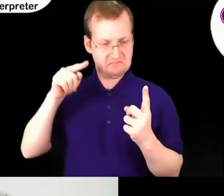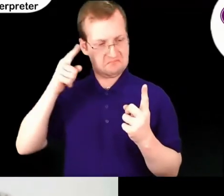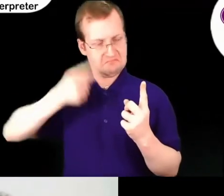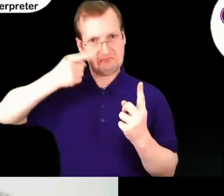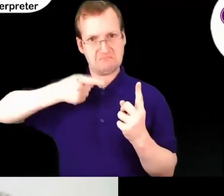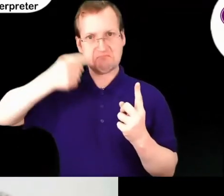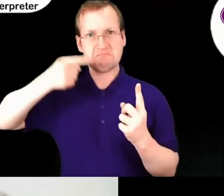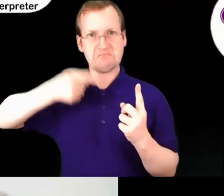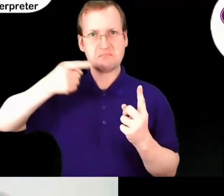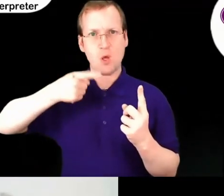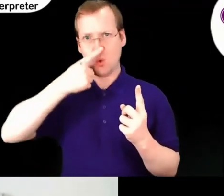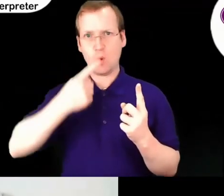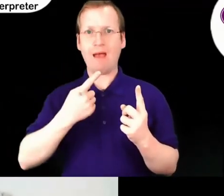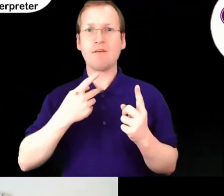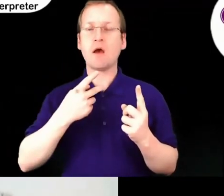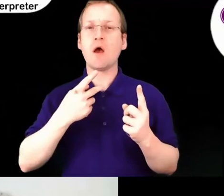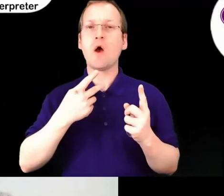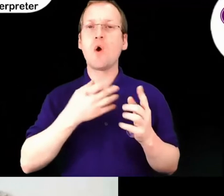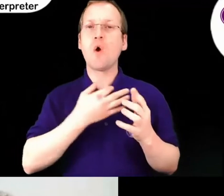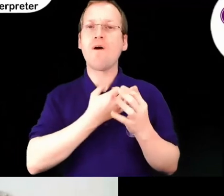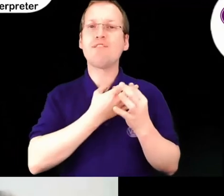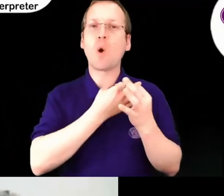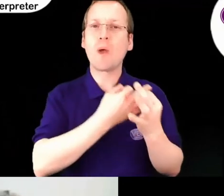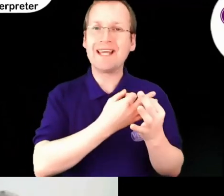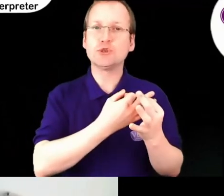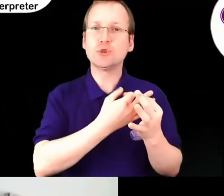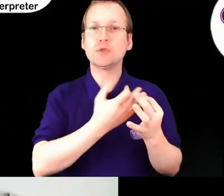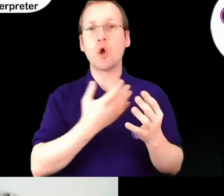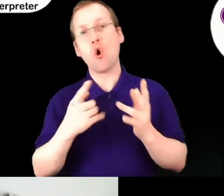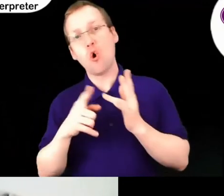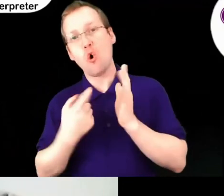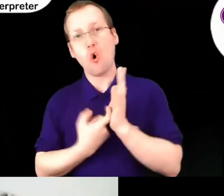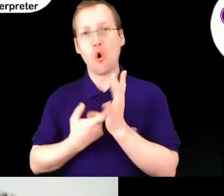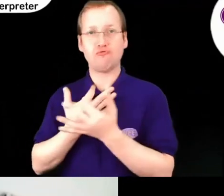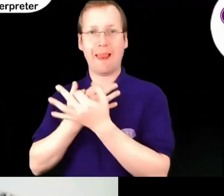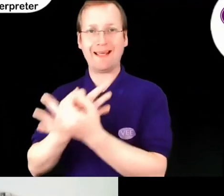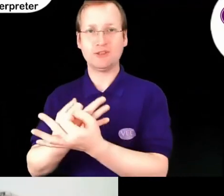could either have my vocation or I could have my relationship.